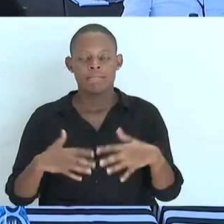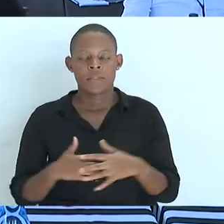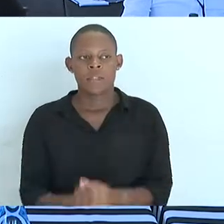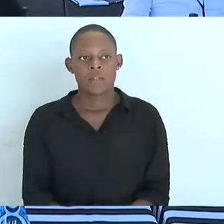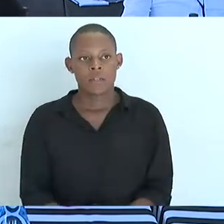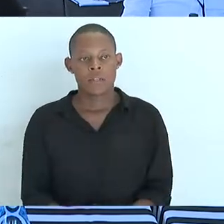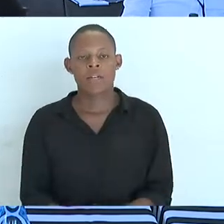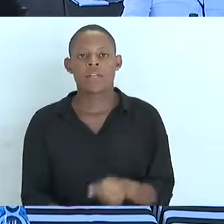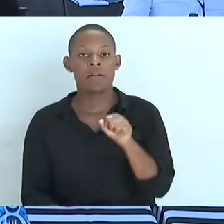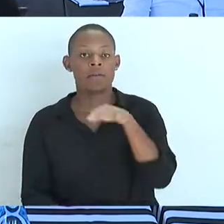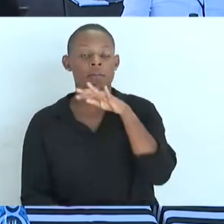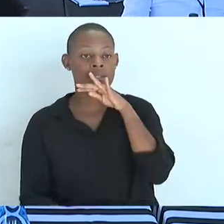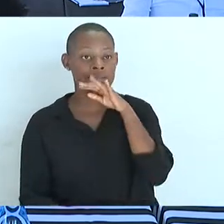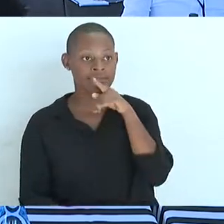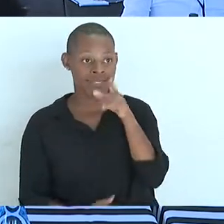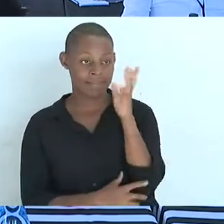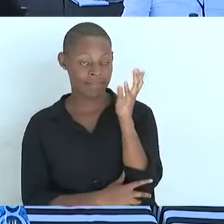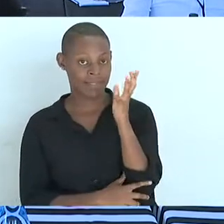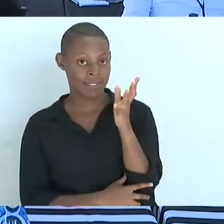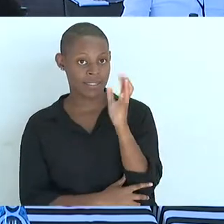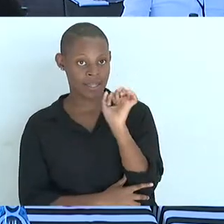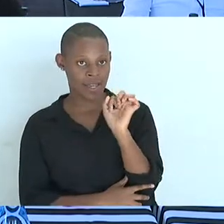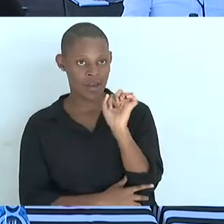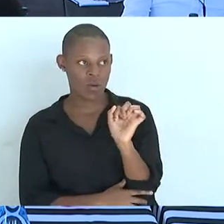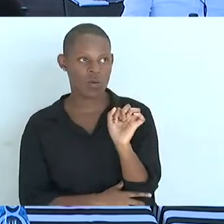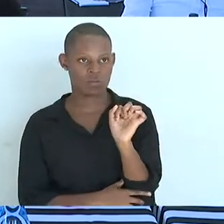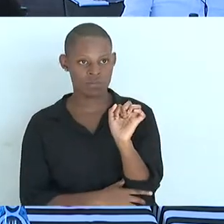for a detailed presentation